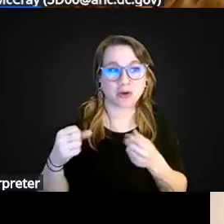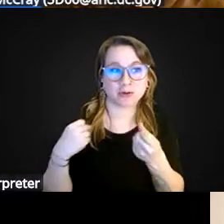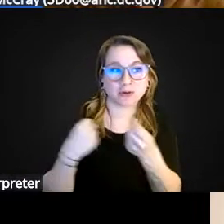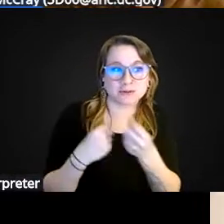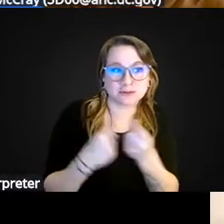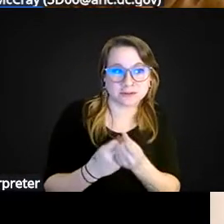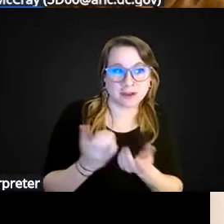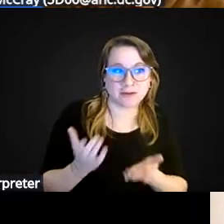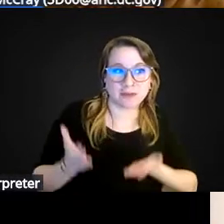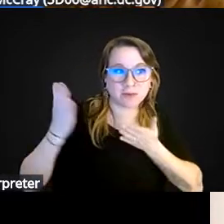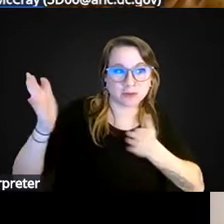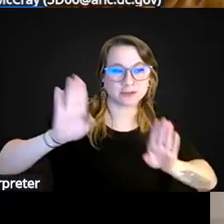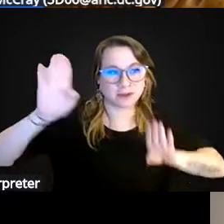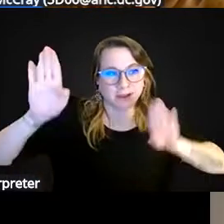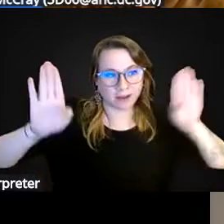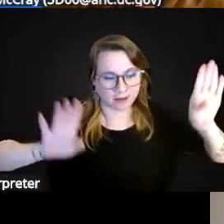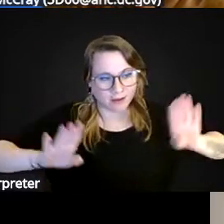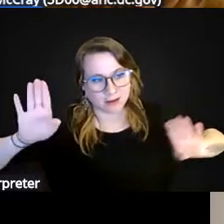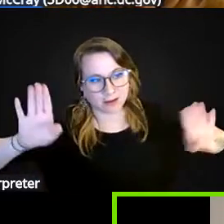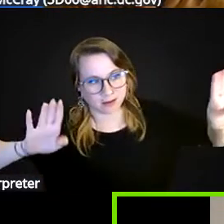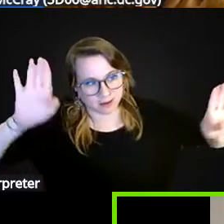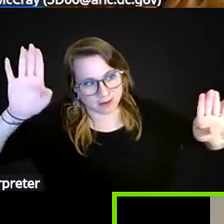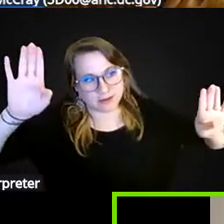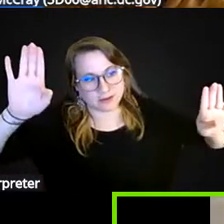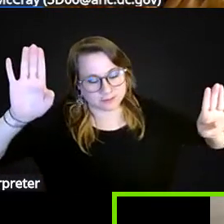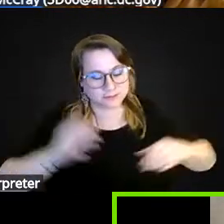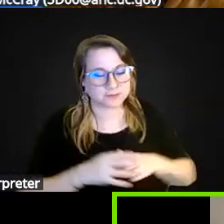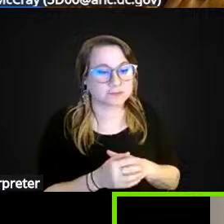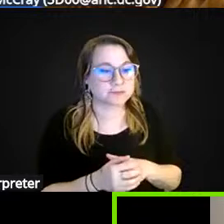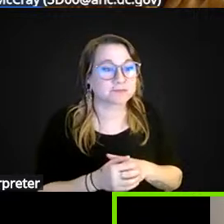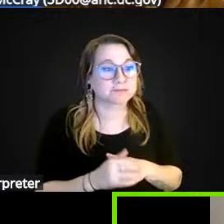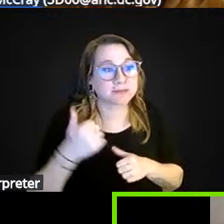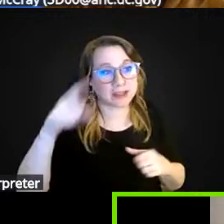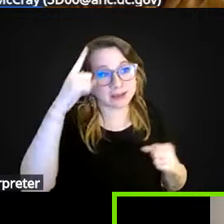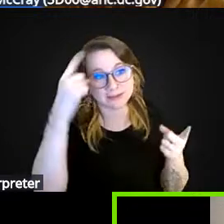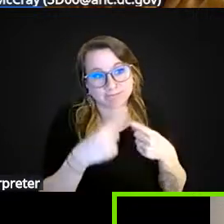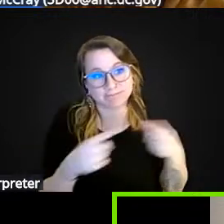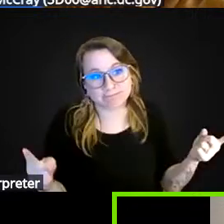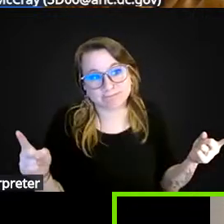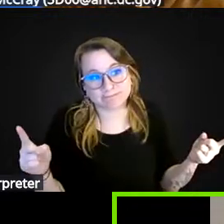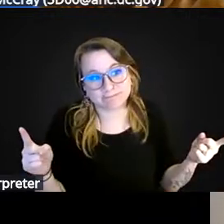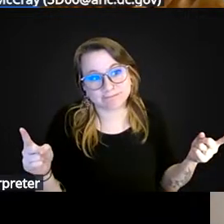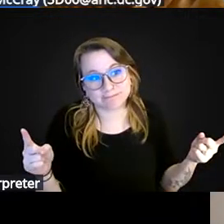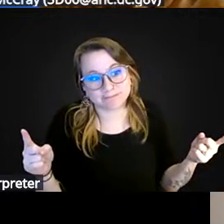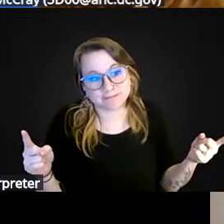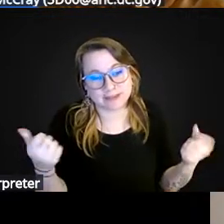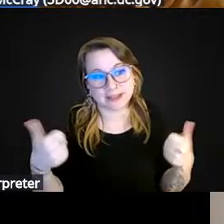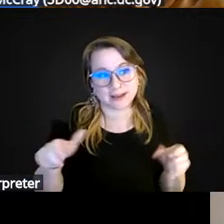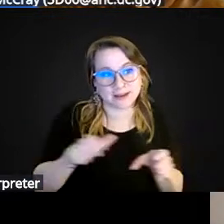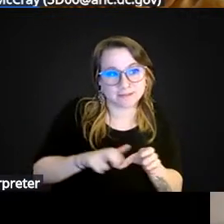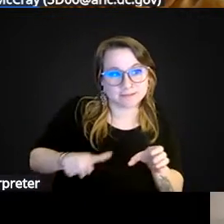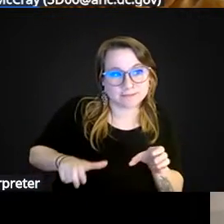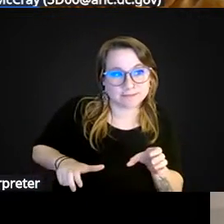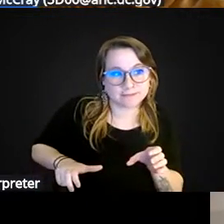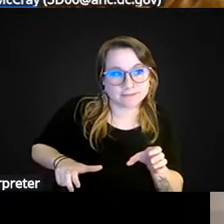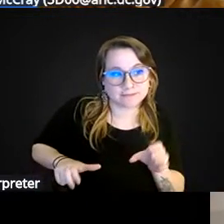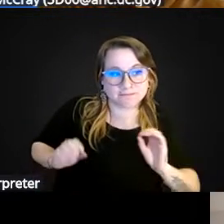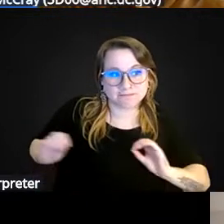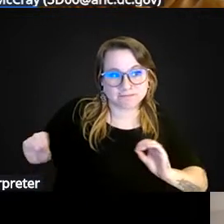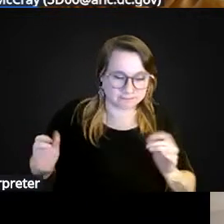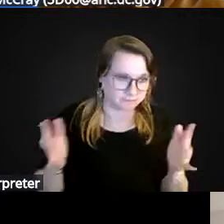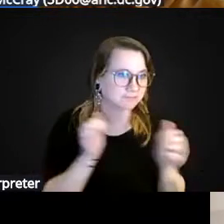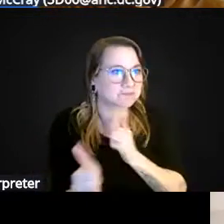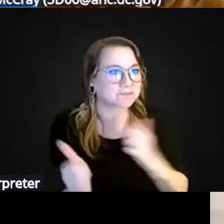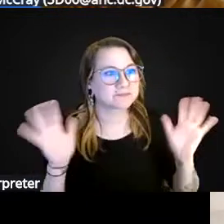aye. Aye. Aye. Those opposed say nay. And any abstentions? Okay, motion